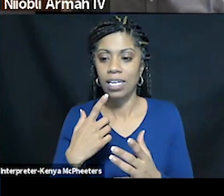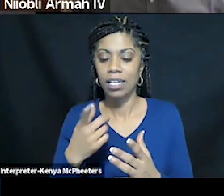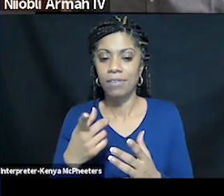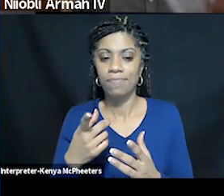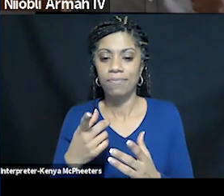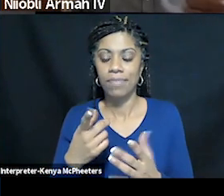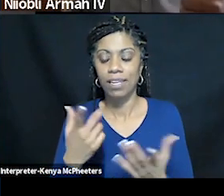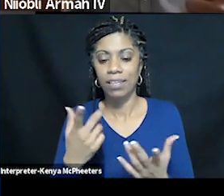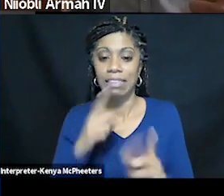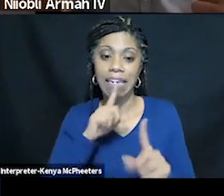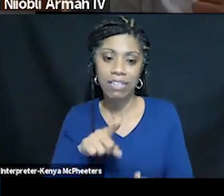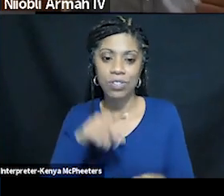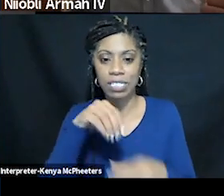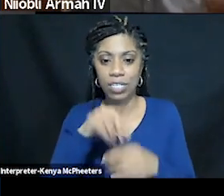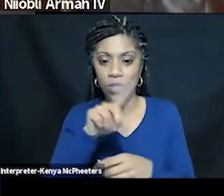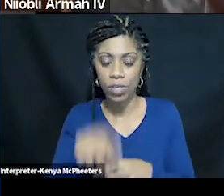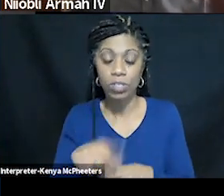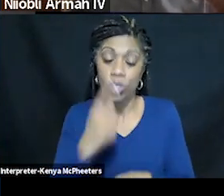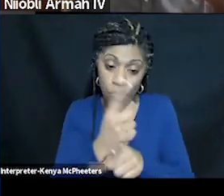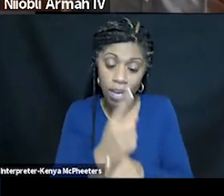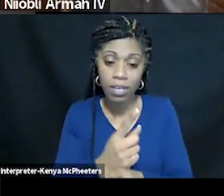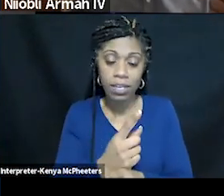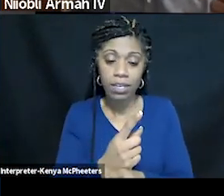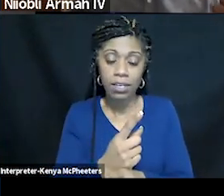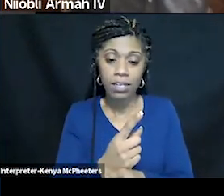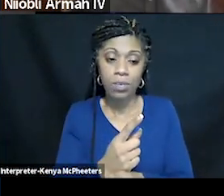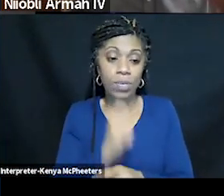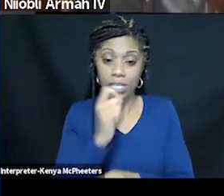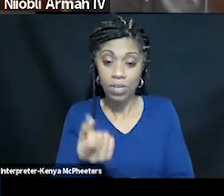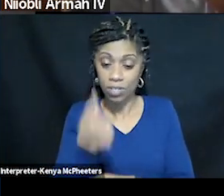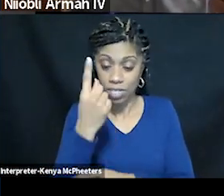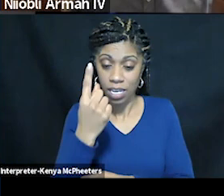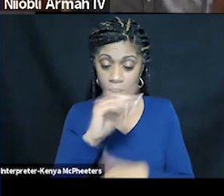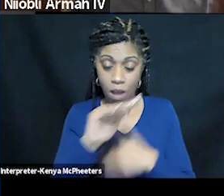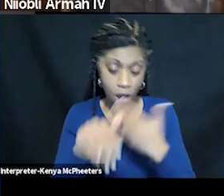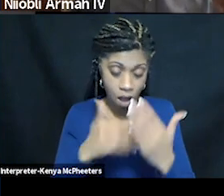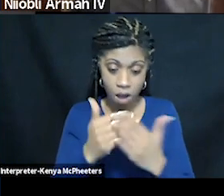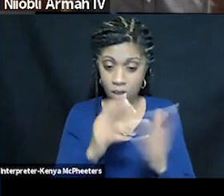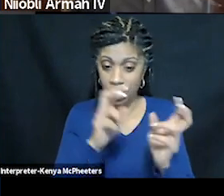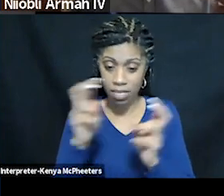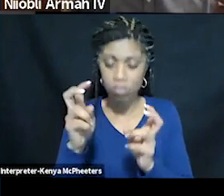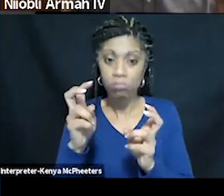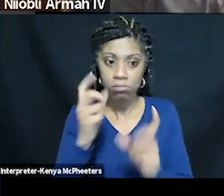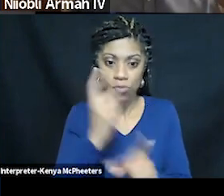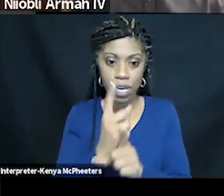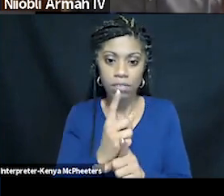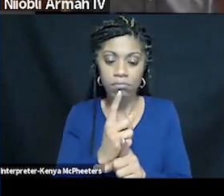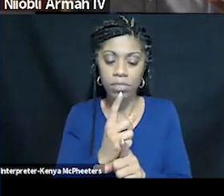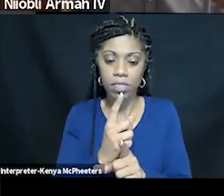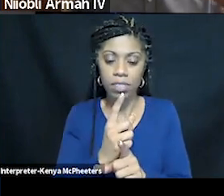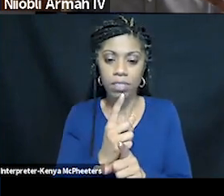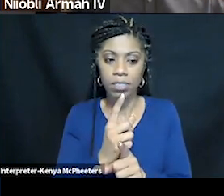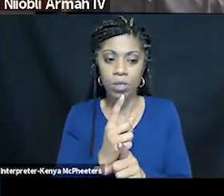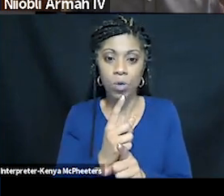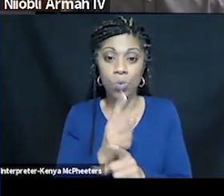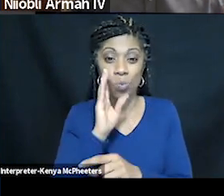that. We don't understand all the issues. We're gonna mess up. We're probably ill-equipped, but we're trying. And the reason why we're